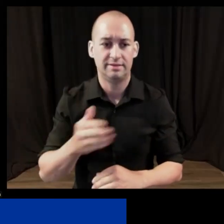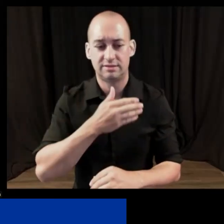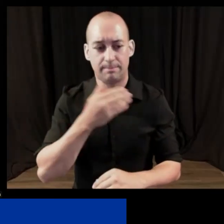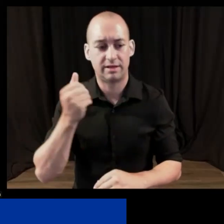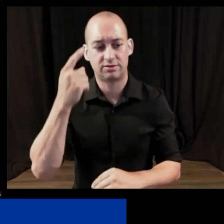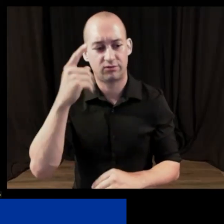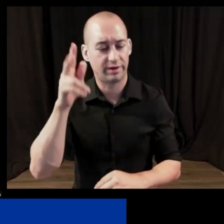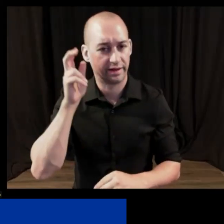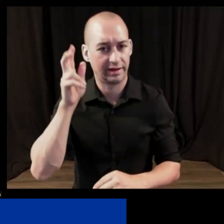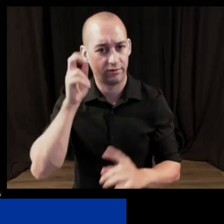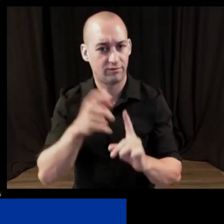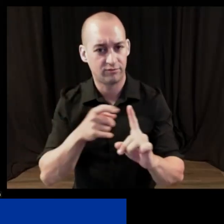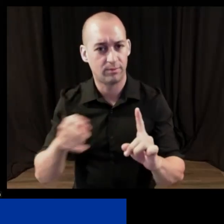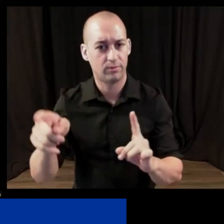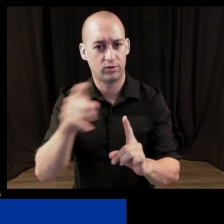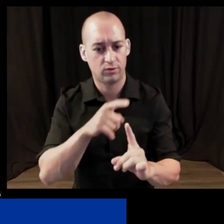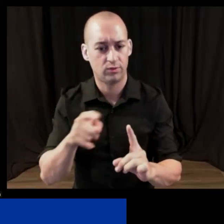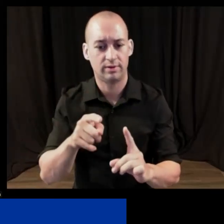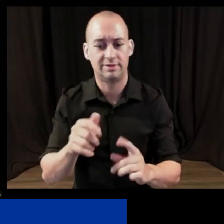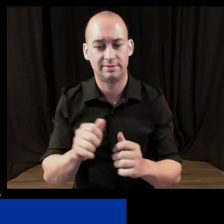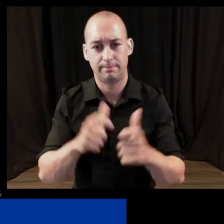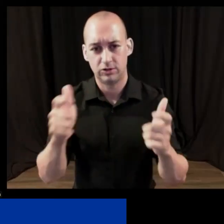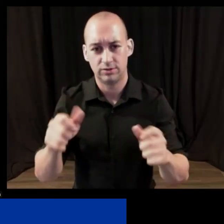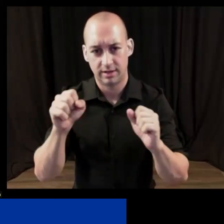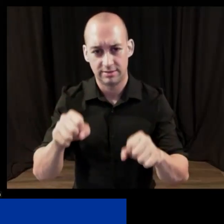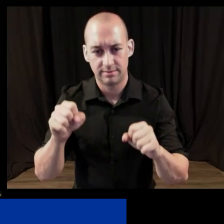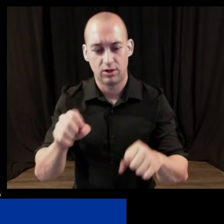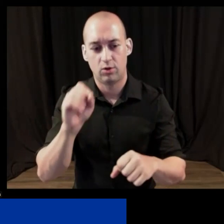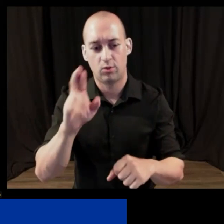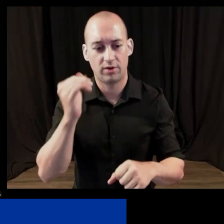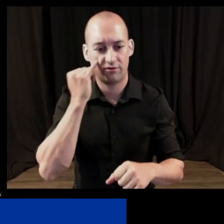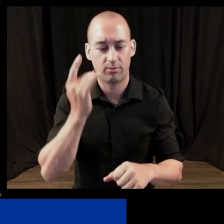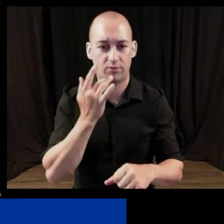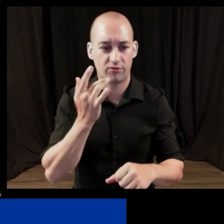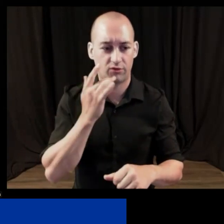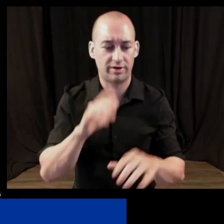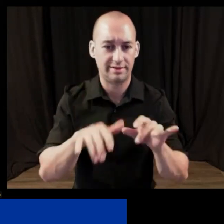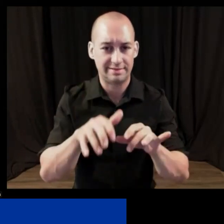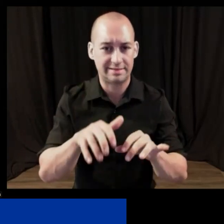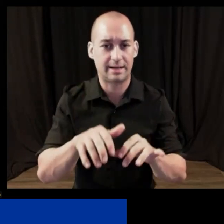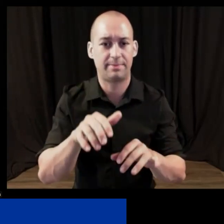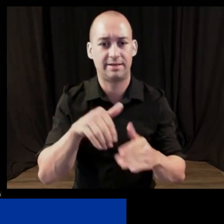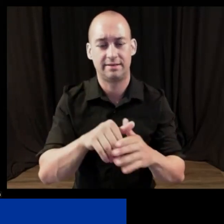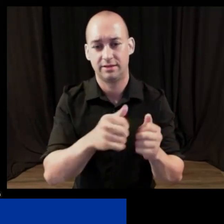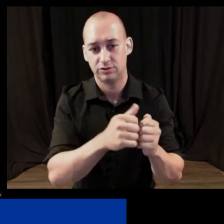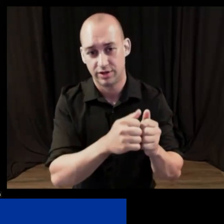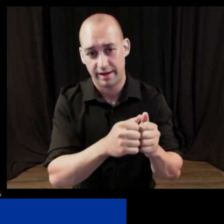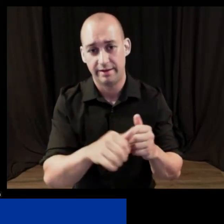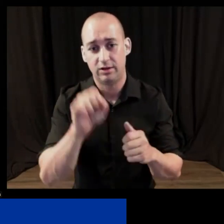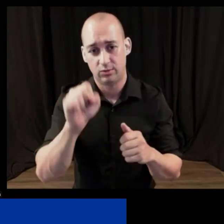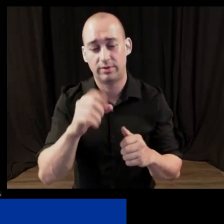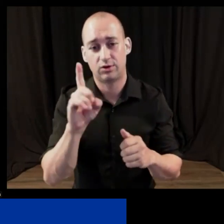from you as much as possible. Or if you would prefer to type your question in chat, you can do so as